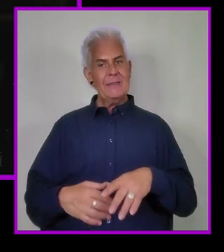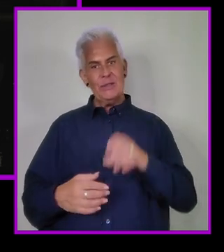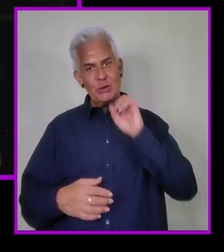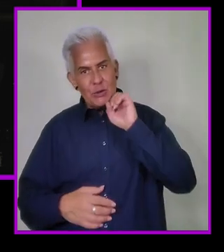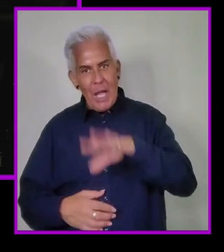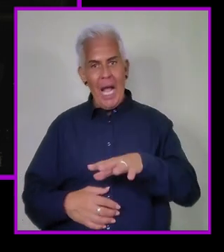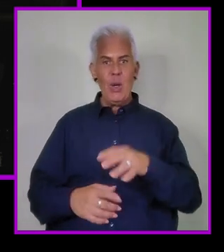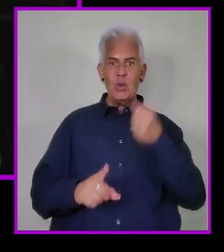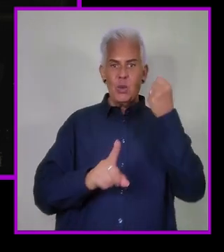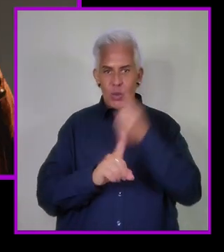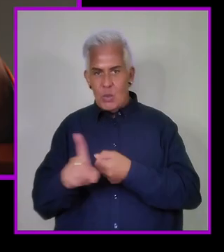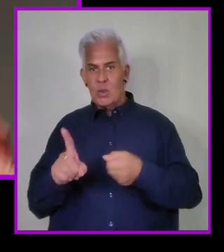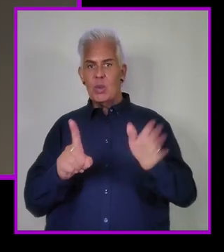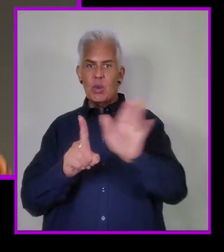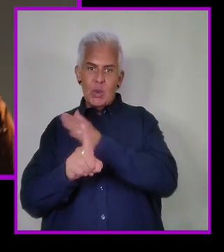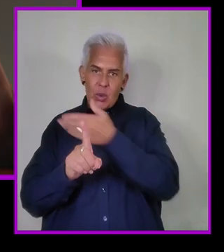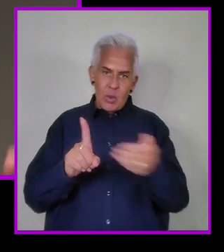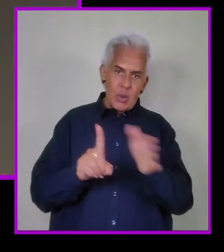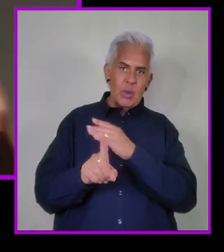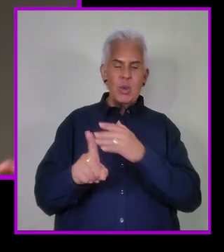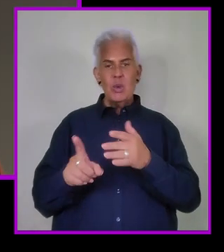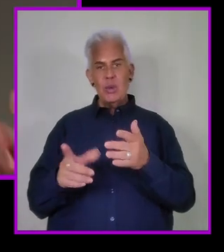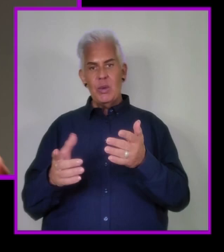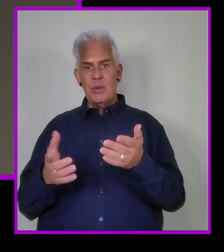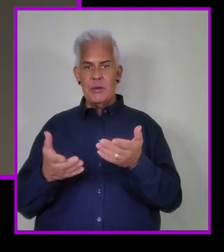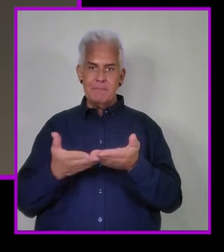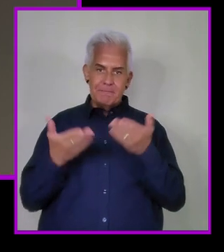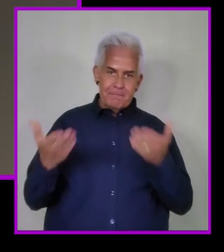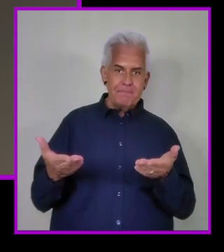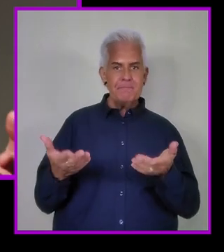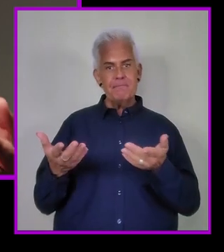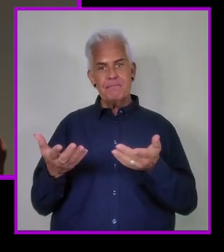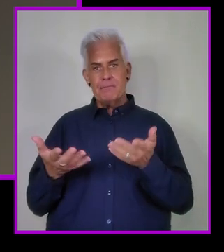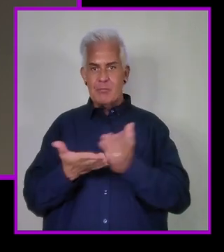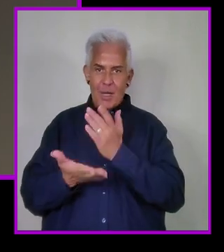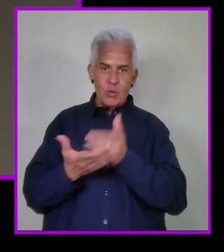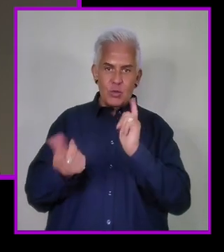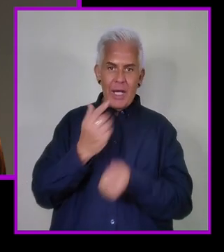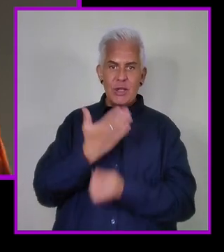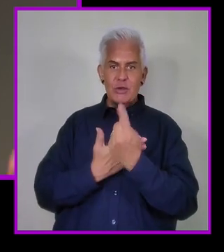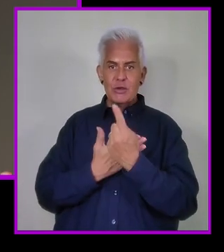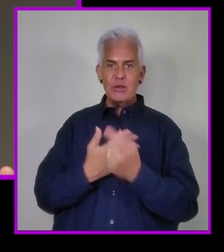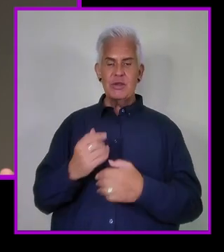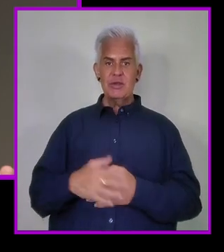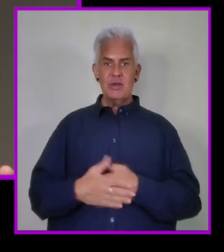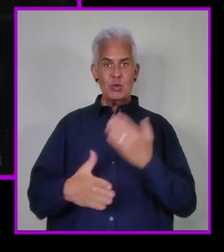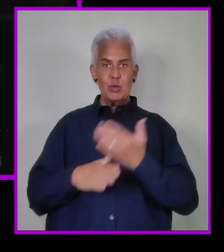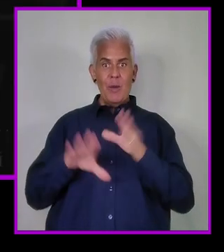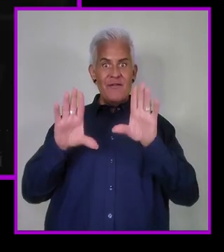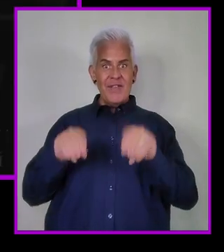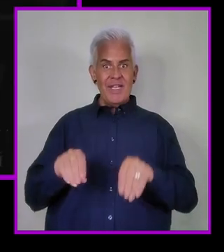needed, coaxing, working diplomatically with to bring around change. Mm. But the job isn't